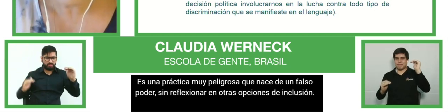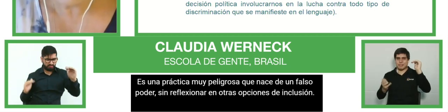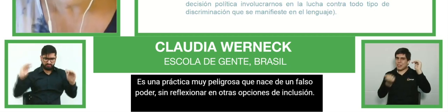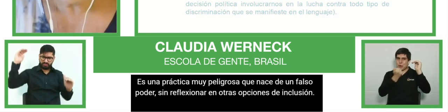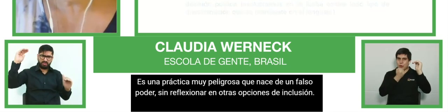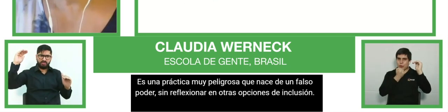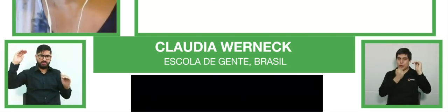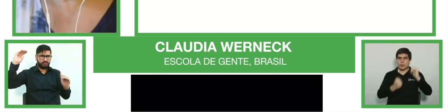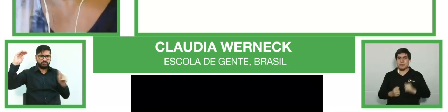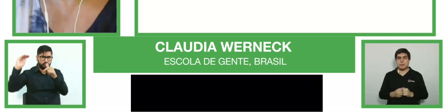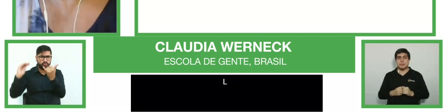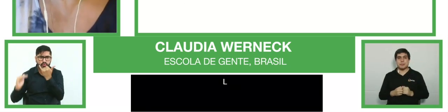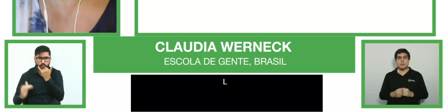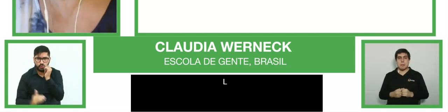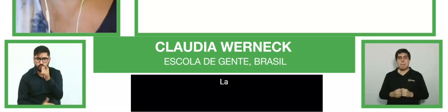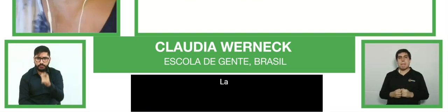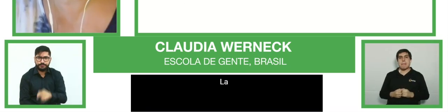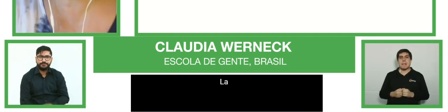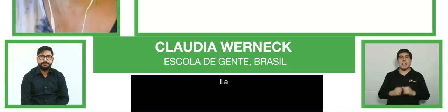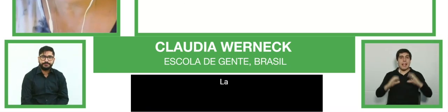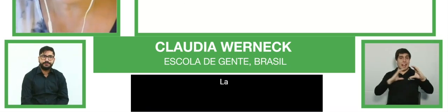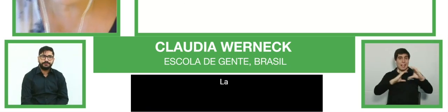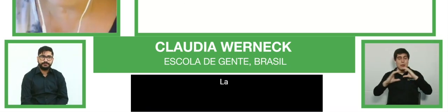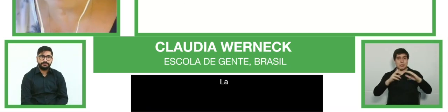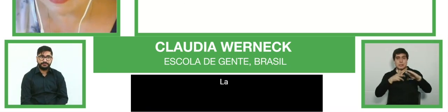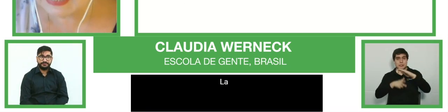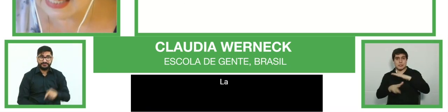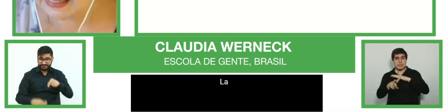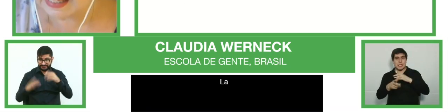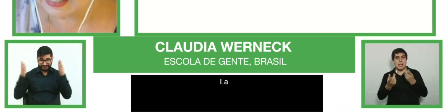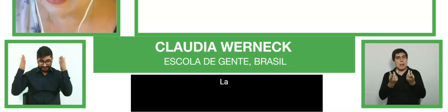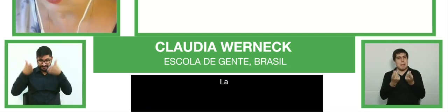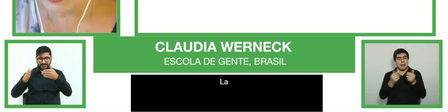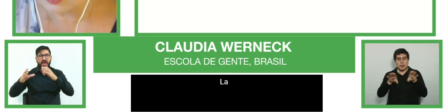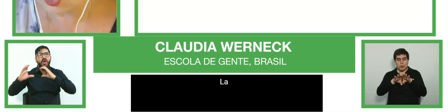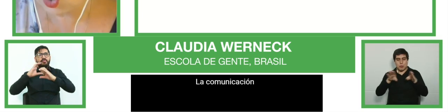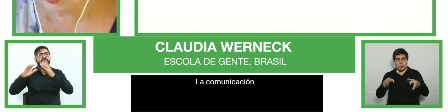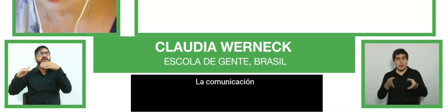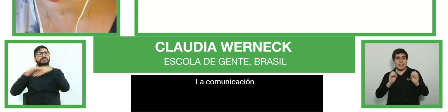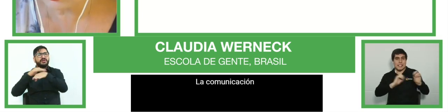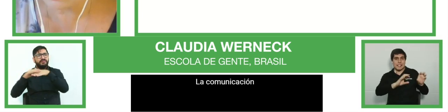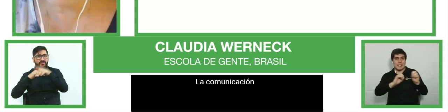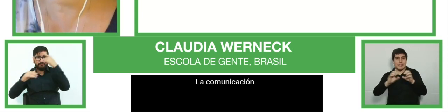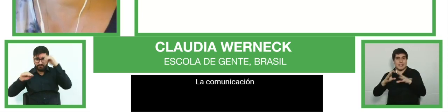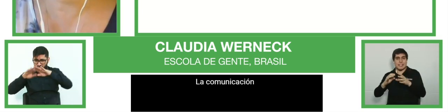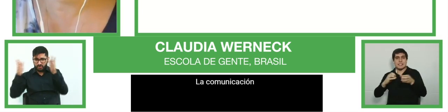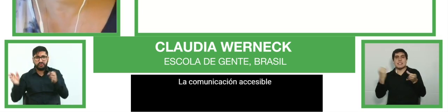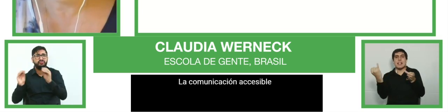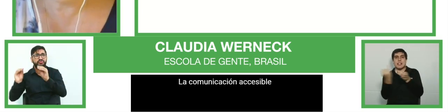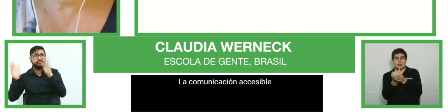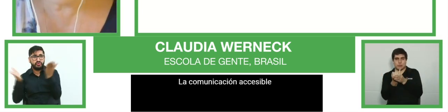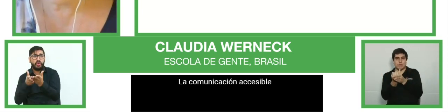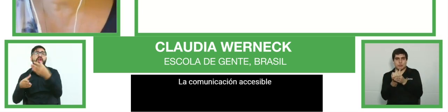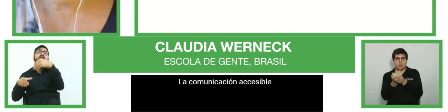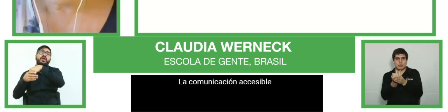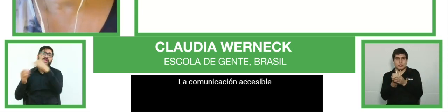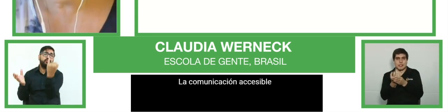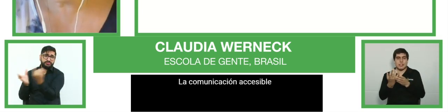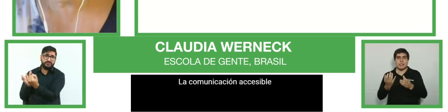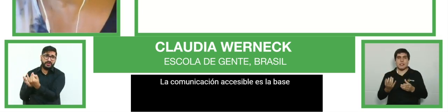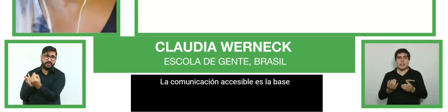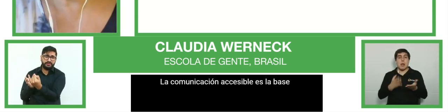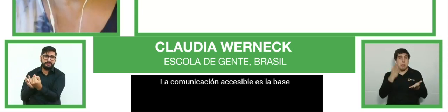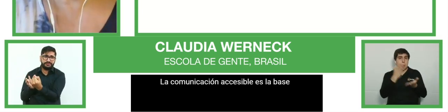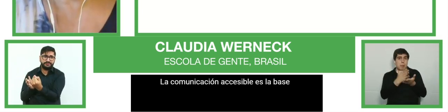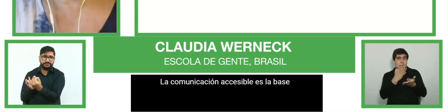Accessible communication is the base of education, inclusive education. However, a school